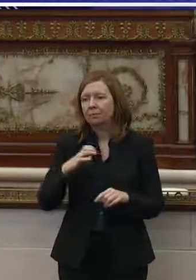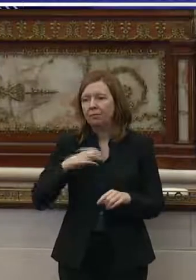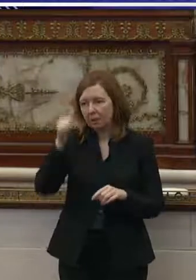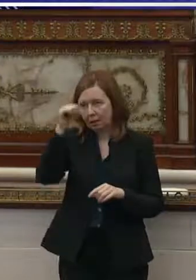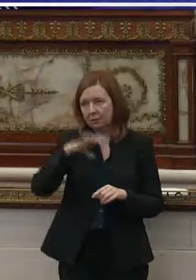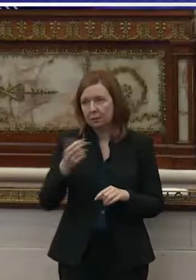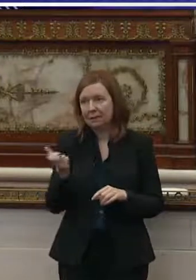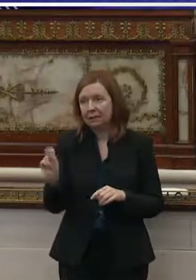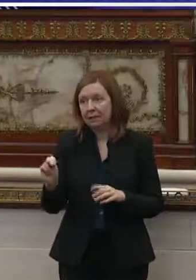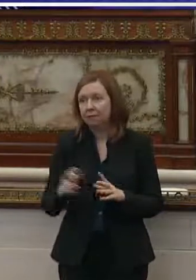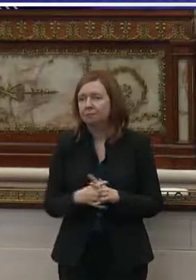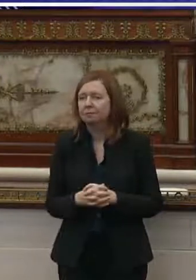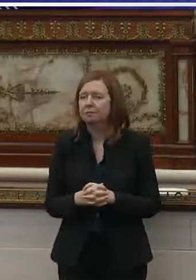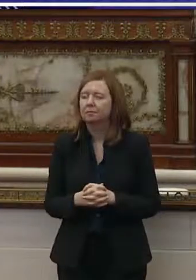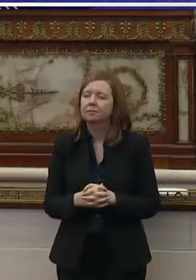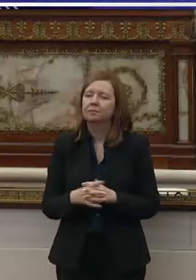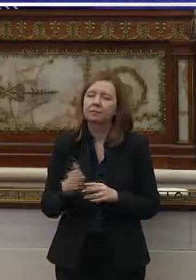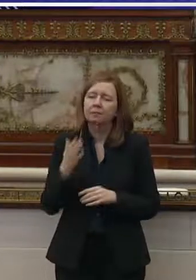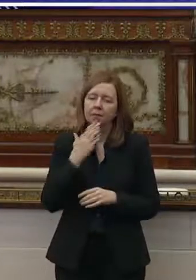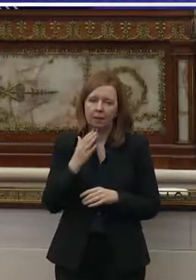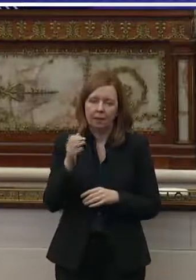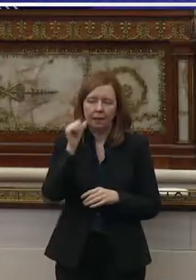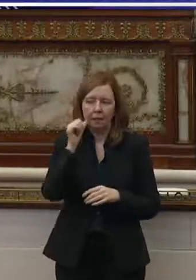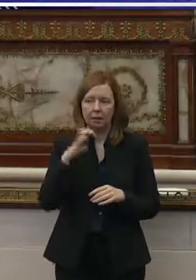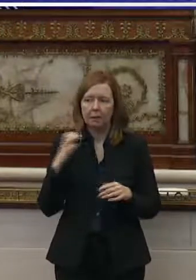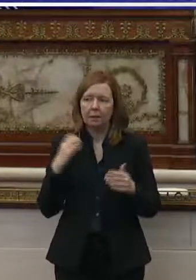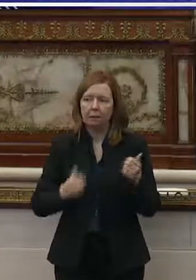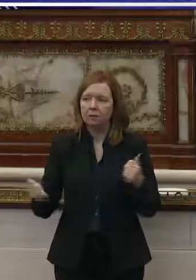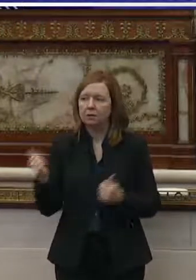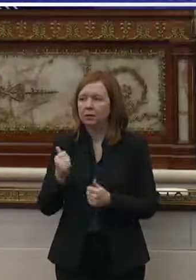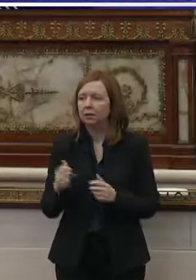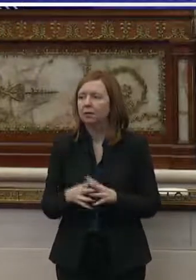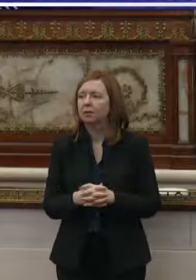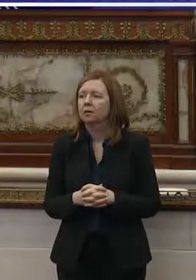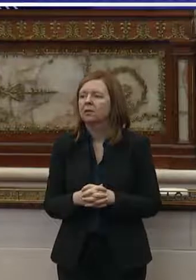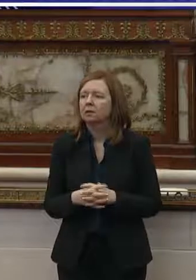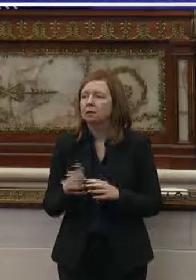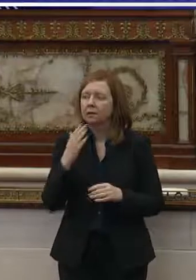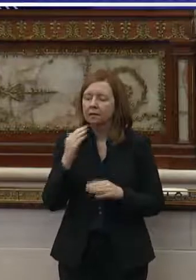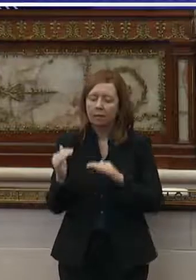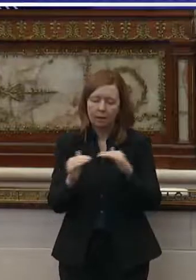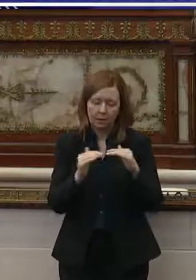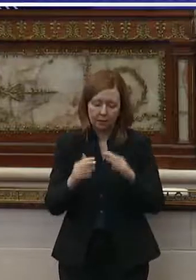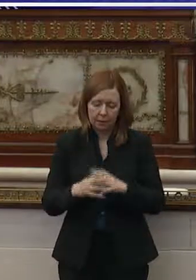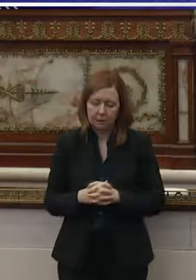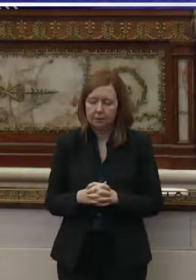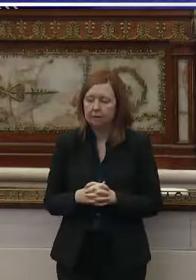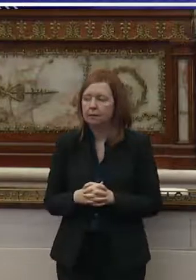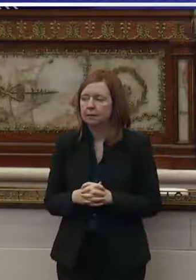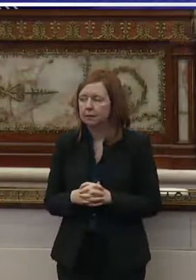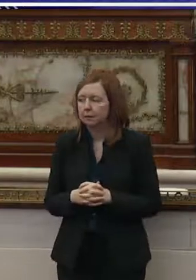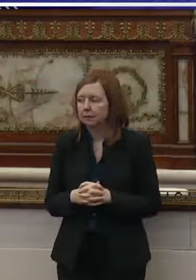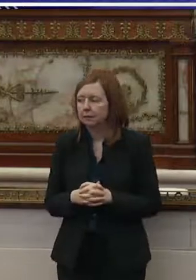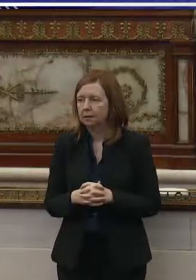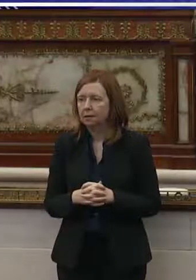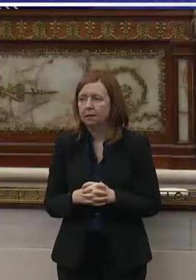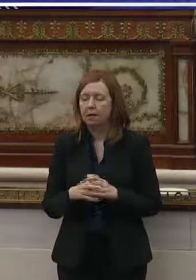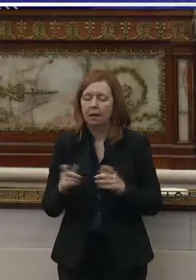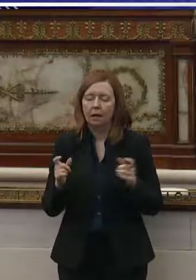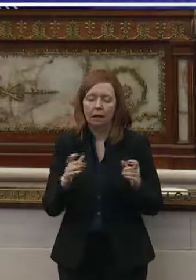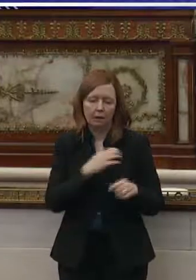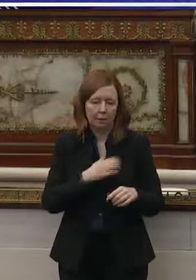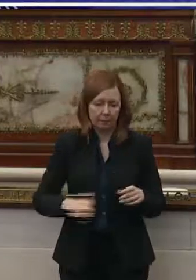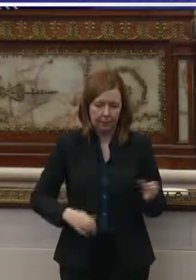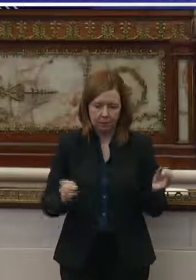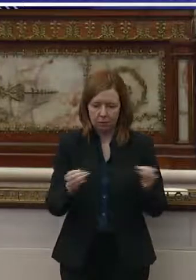Heenan? Thank you, Madam Chair. Yes. Thank you, Madam Chair. Thank you, colleagues and administration